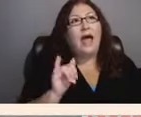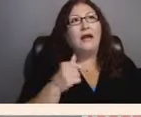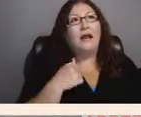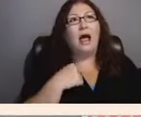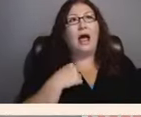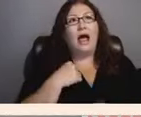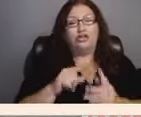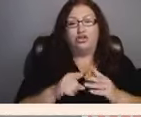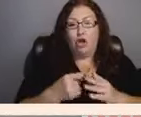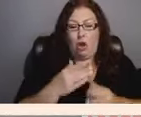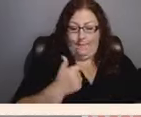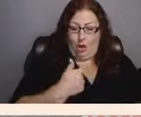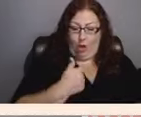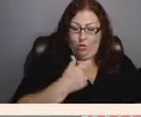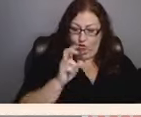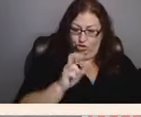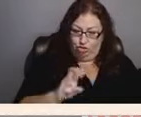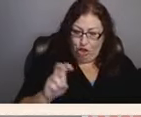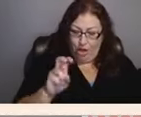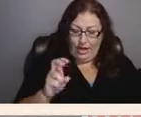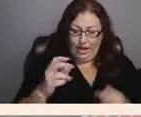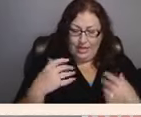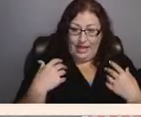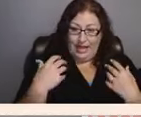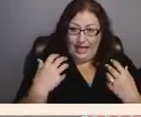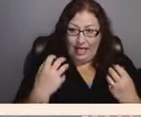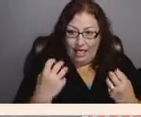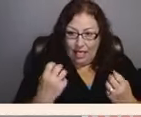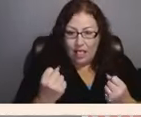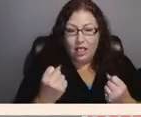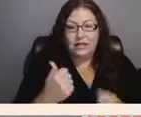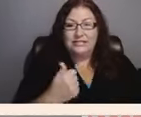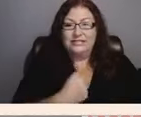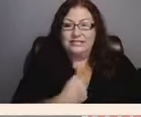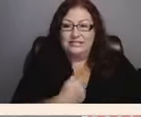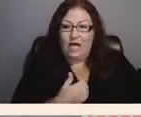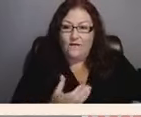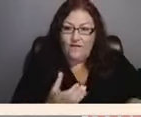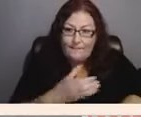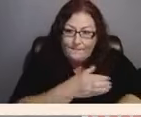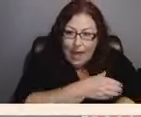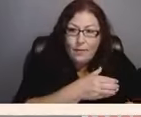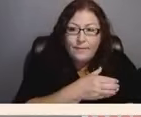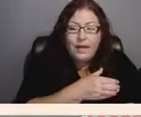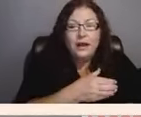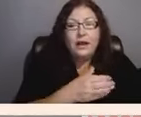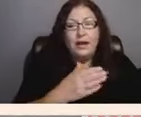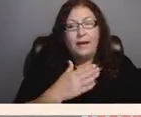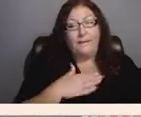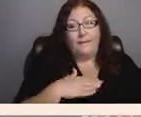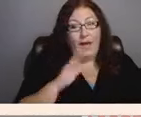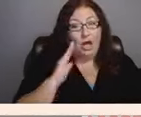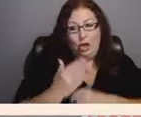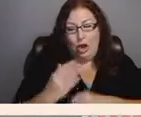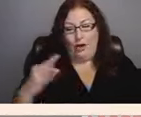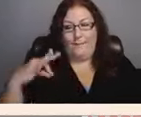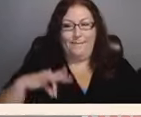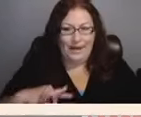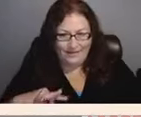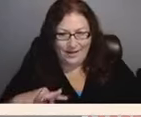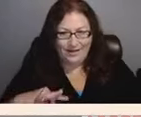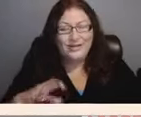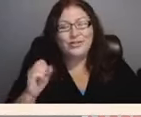journey of healing, of self empowerment, my daughter benefited. So I bring that to you